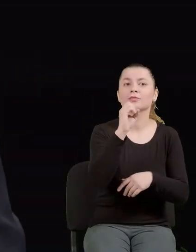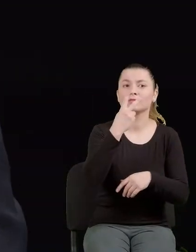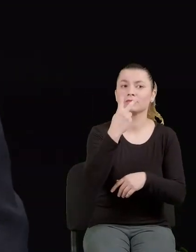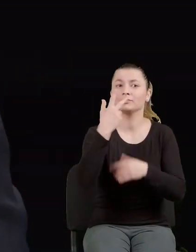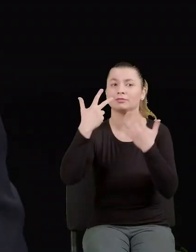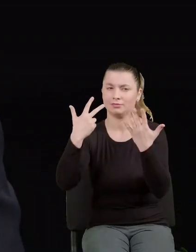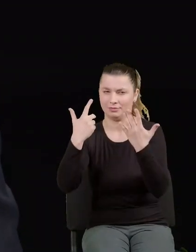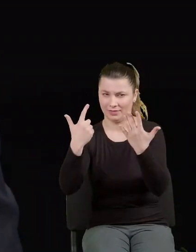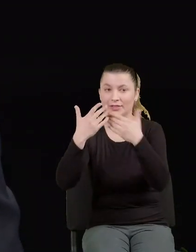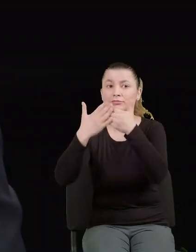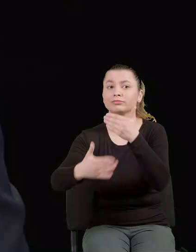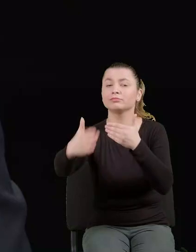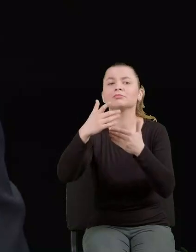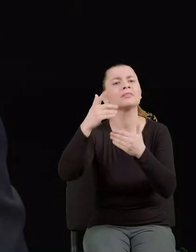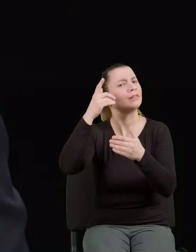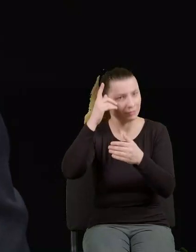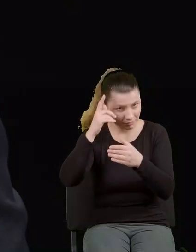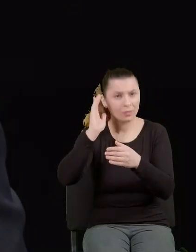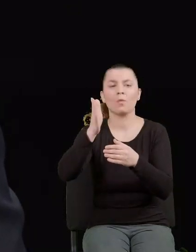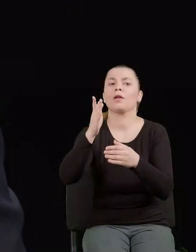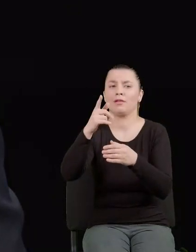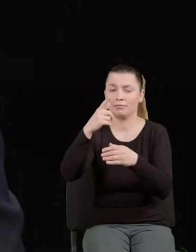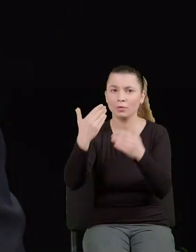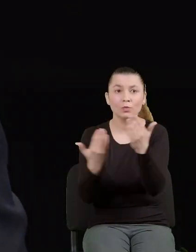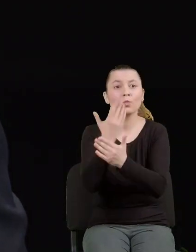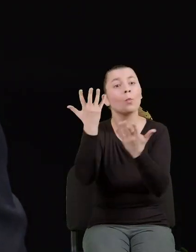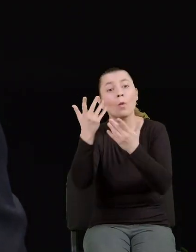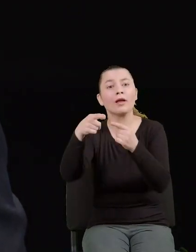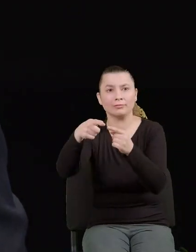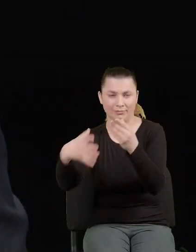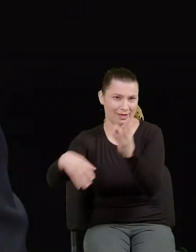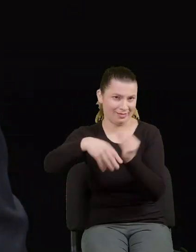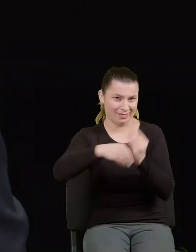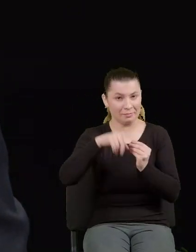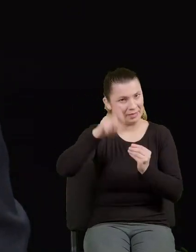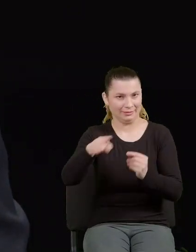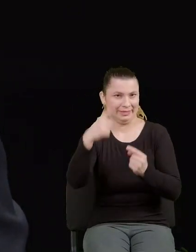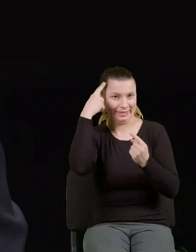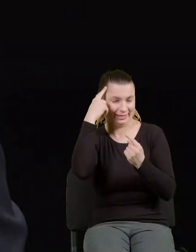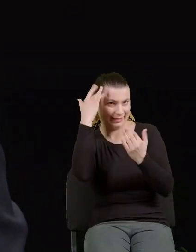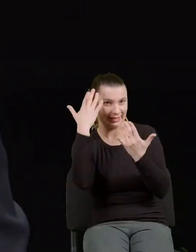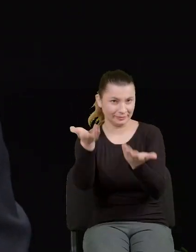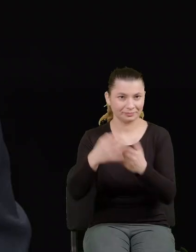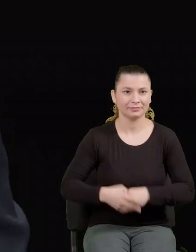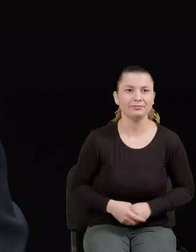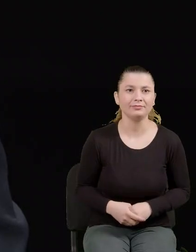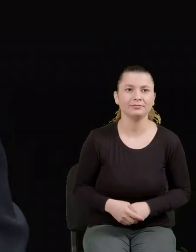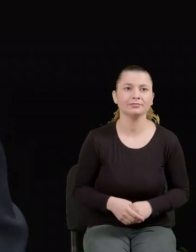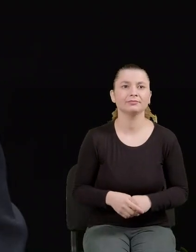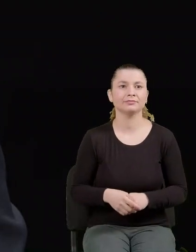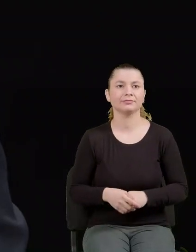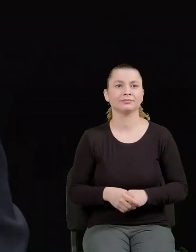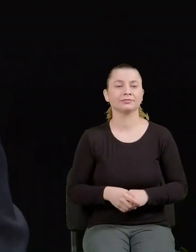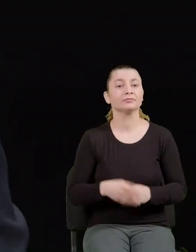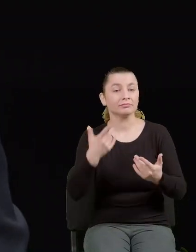them. So these are competitiveness, also prosperity and cost